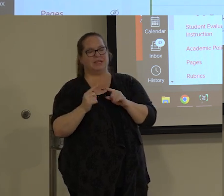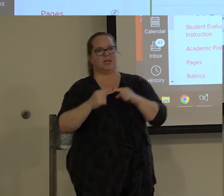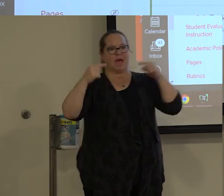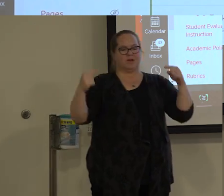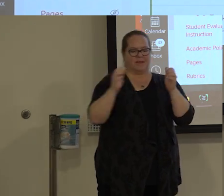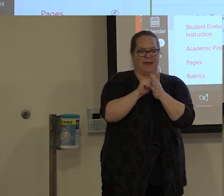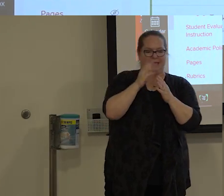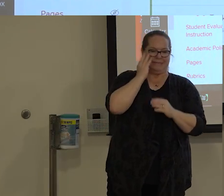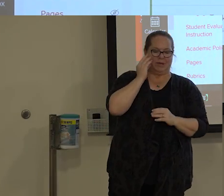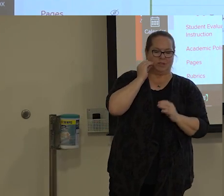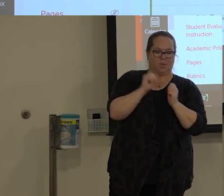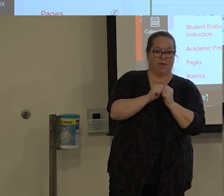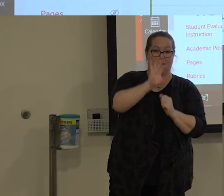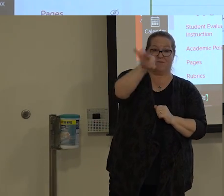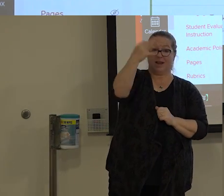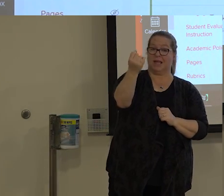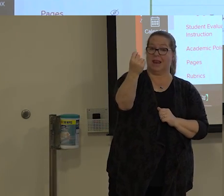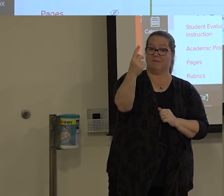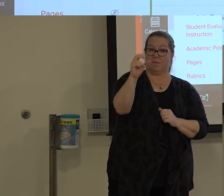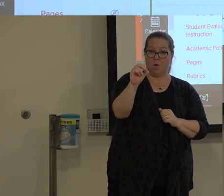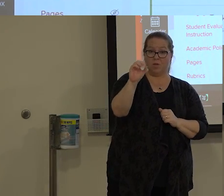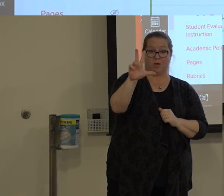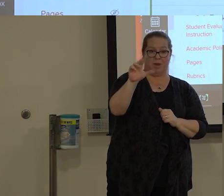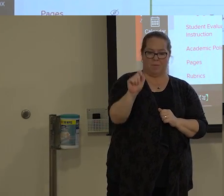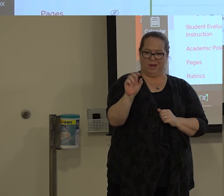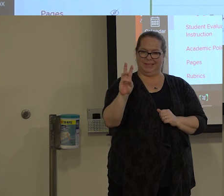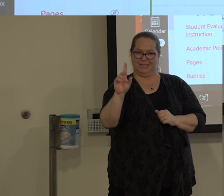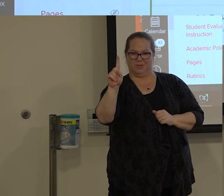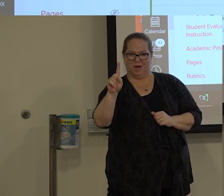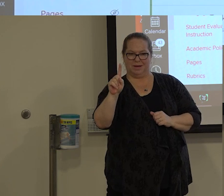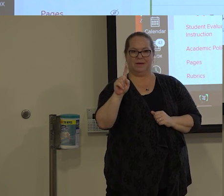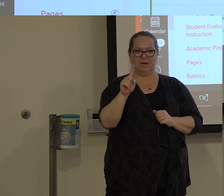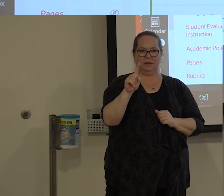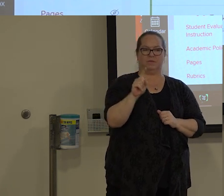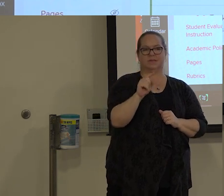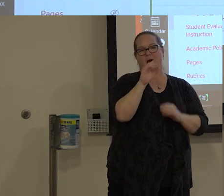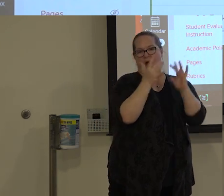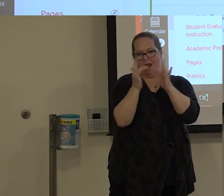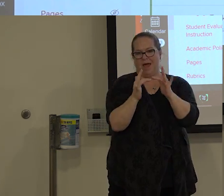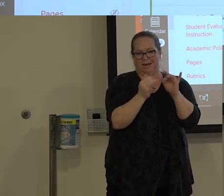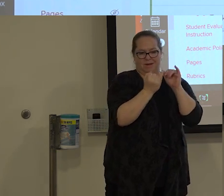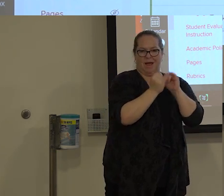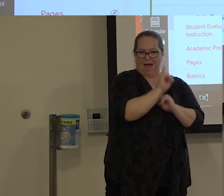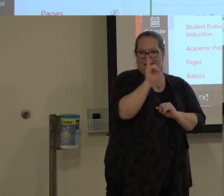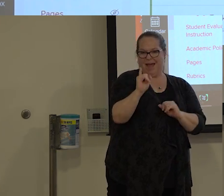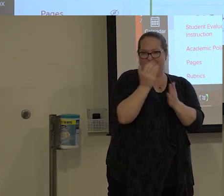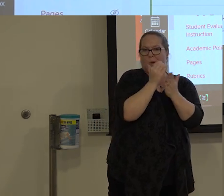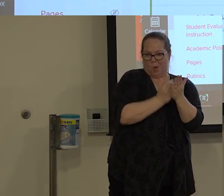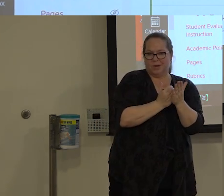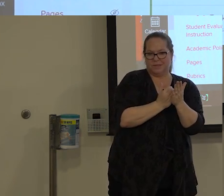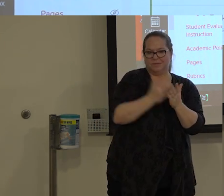this experience with that of taking French 1103.61, which is our online individualized instruction course here at OSU